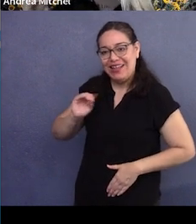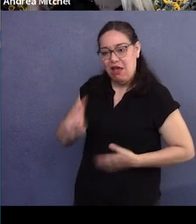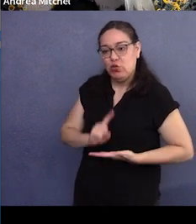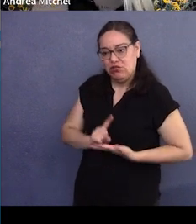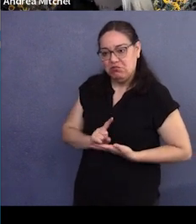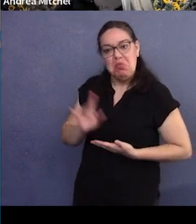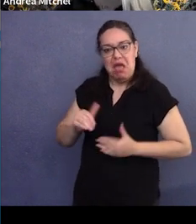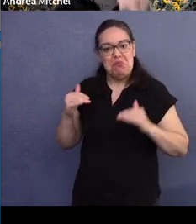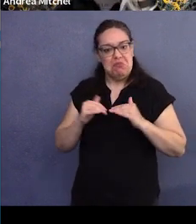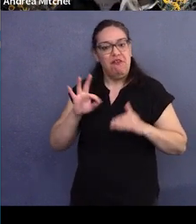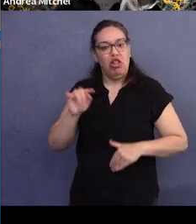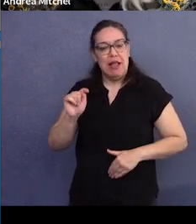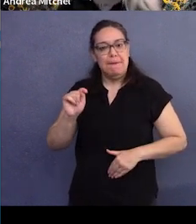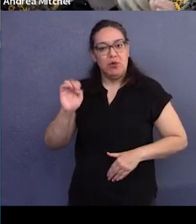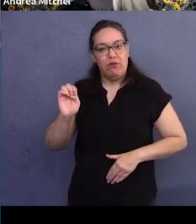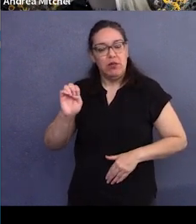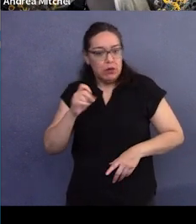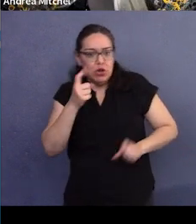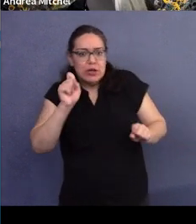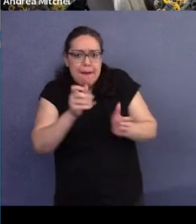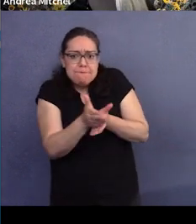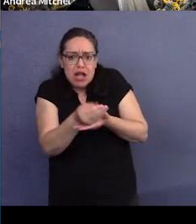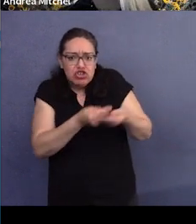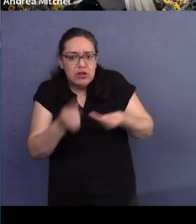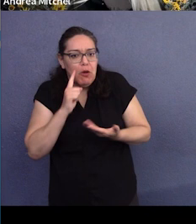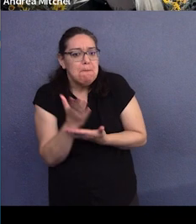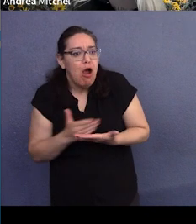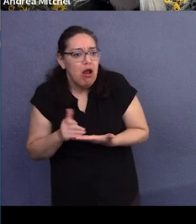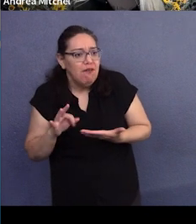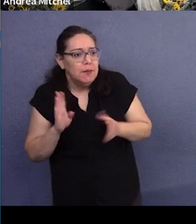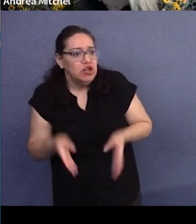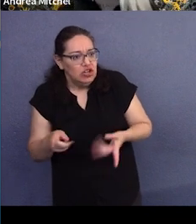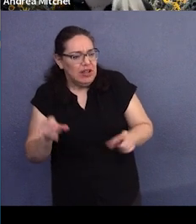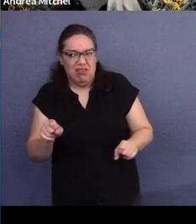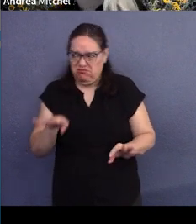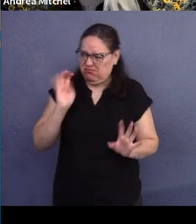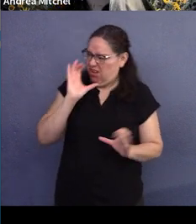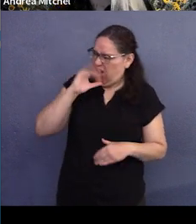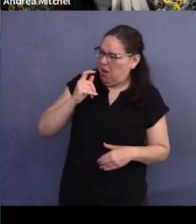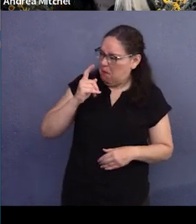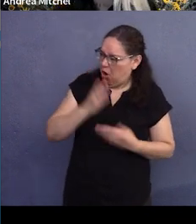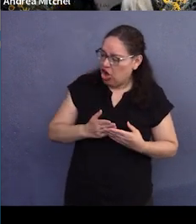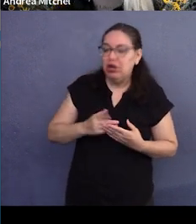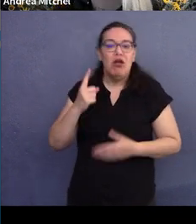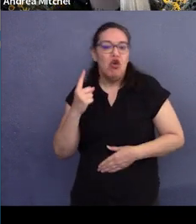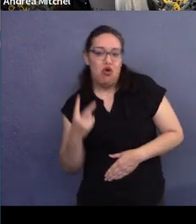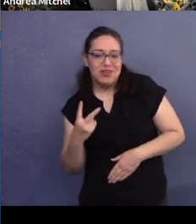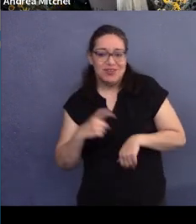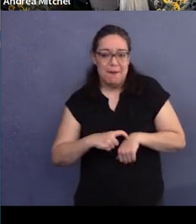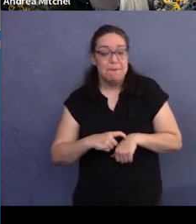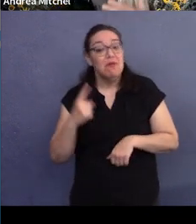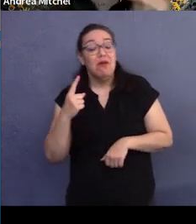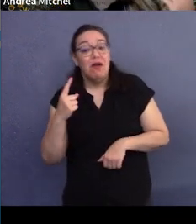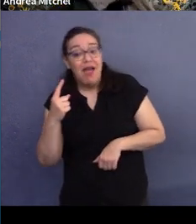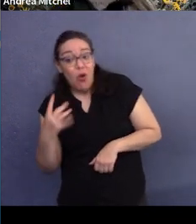you can budget for a partial person. Well, I know that sounds weird, but you can budget for a half-time person, a quarter-time person, even less than